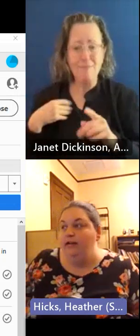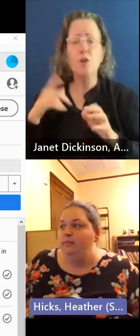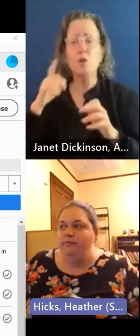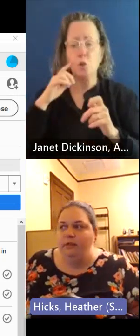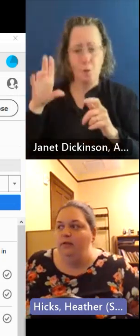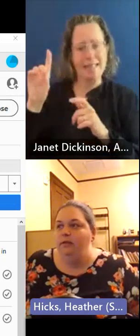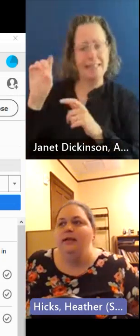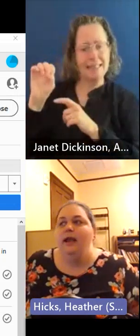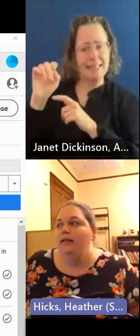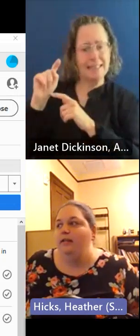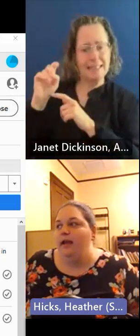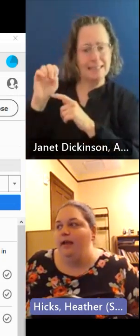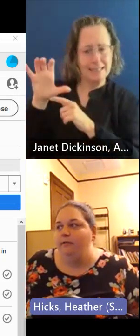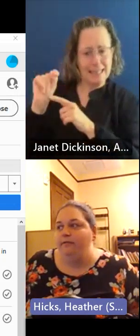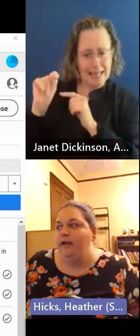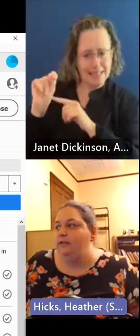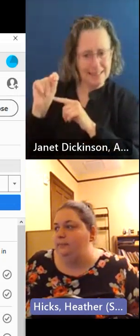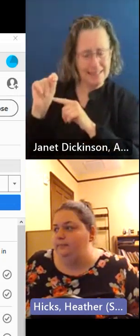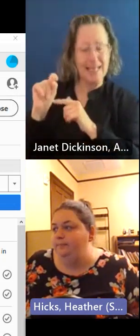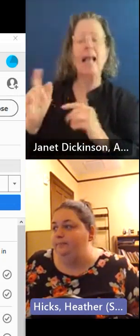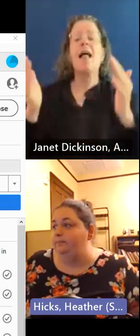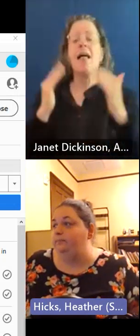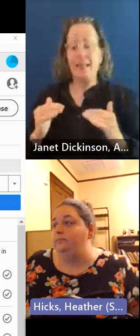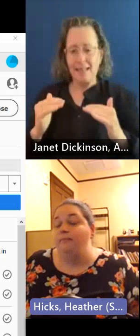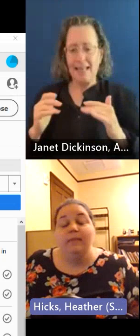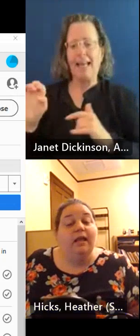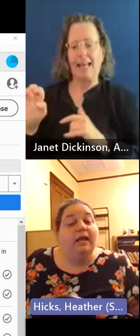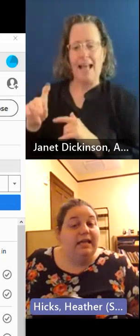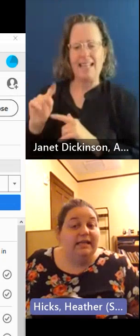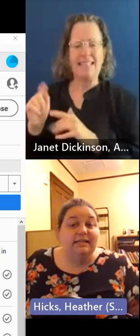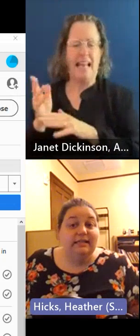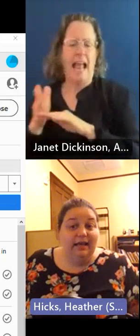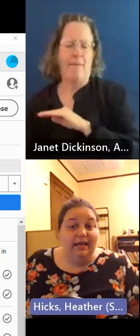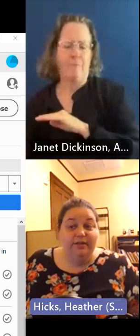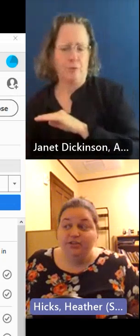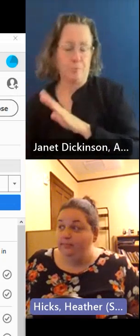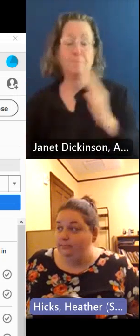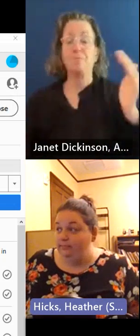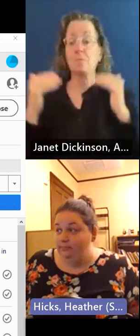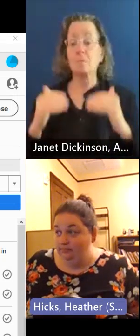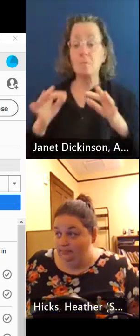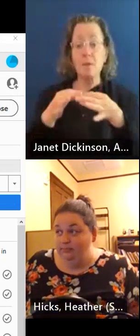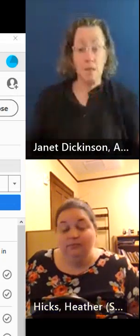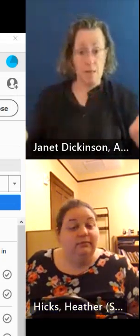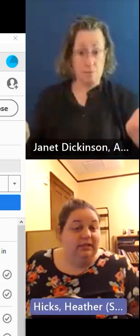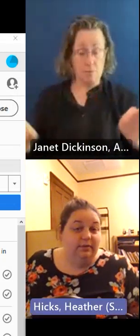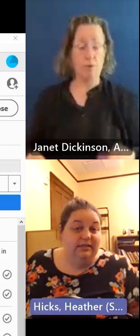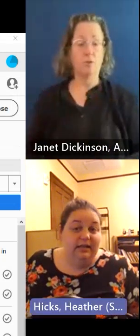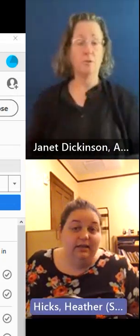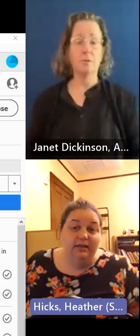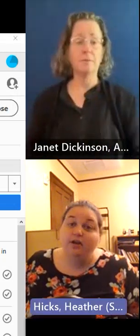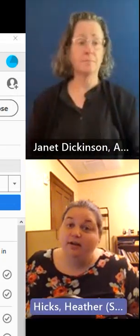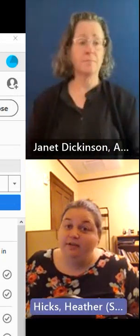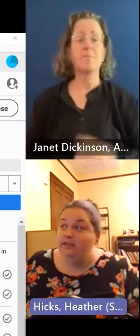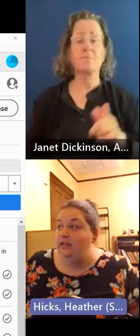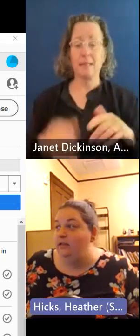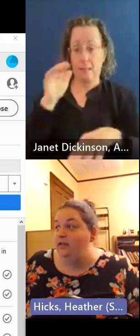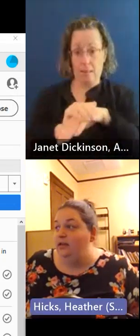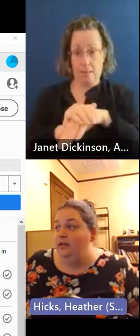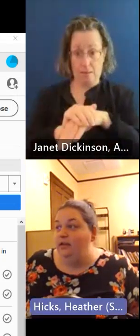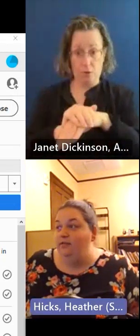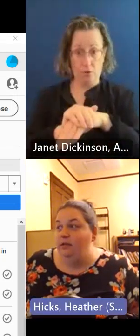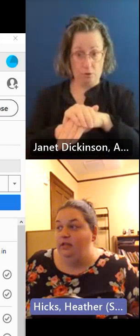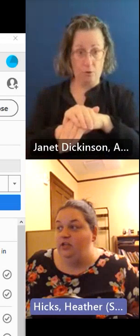go through and edit them if needed be after the fact. Next is language. This one is English.